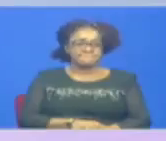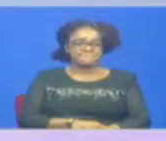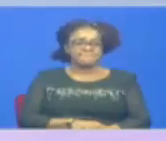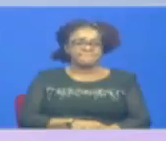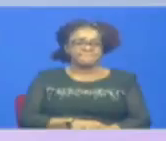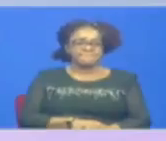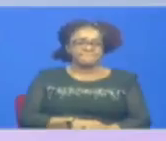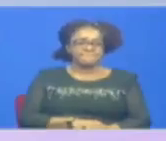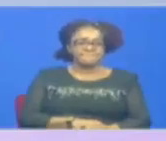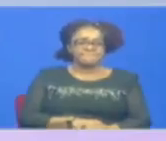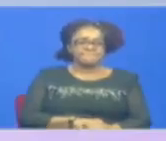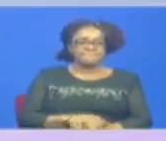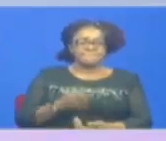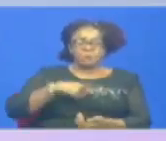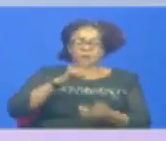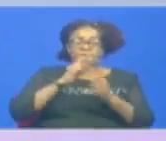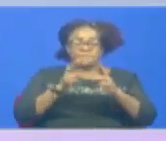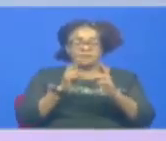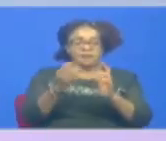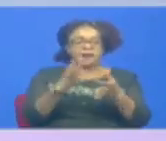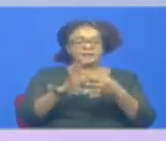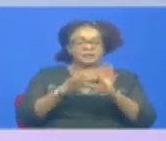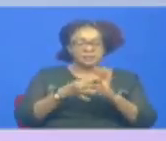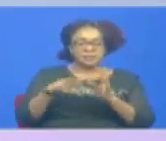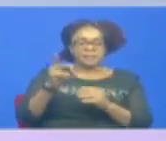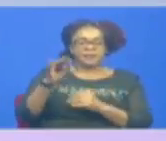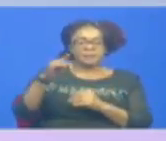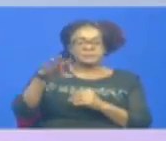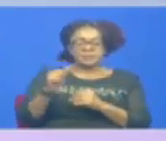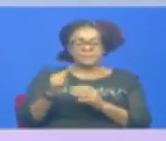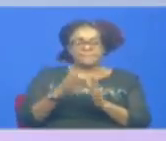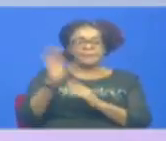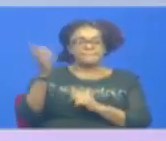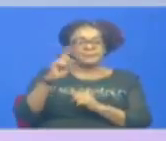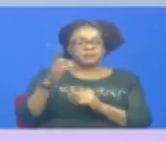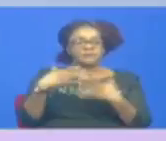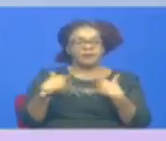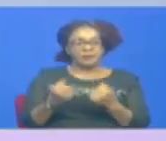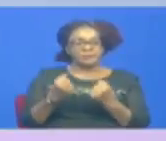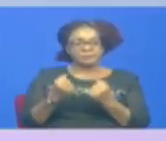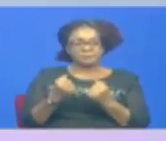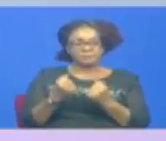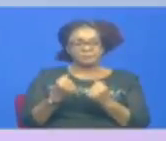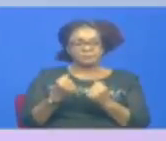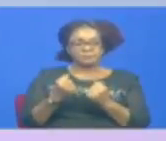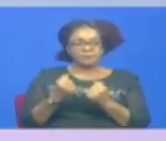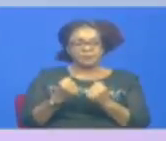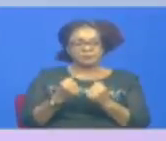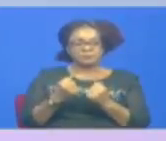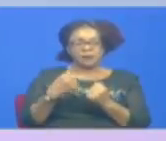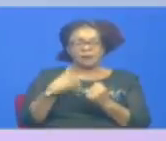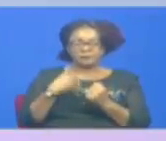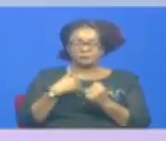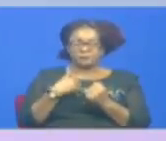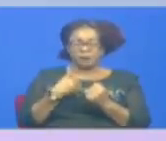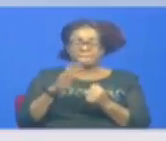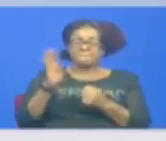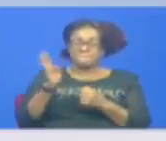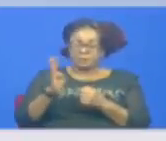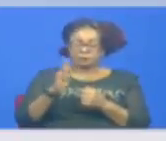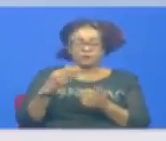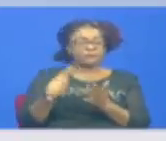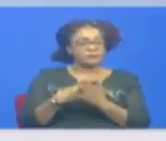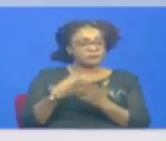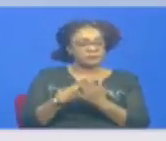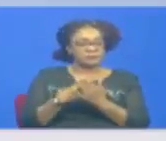Tonight, we revealed that the cartels at Kemsa and the Ministry of Health have not only illegitimately pocketed billions of shillings at